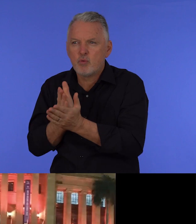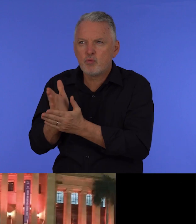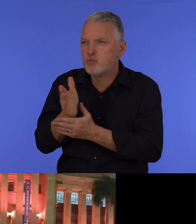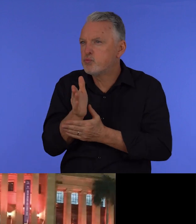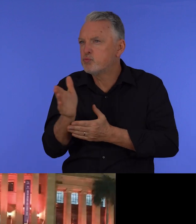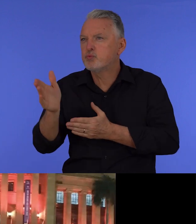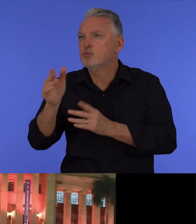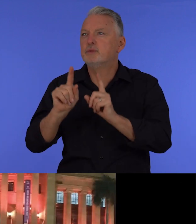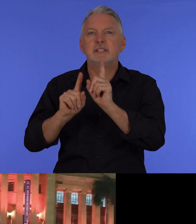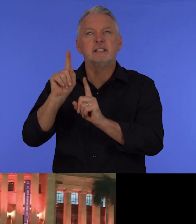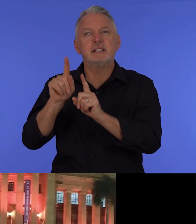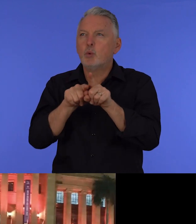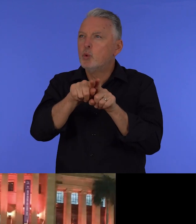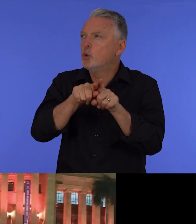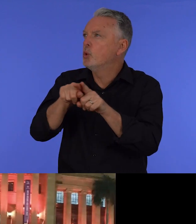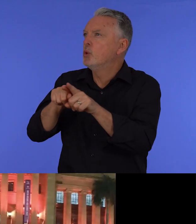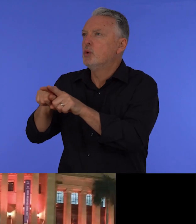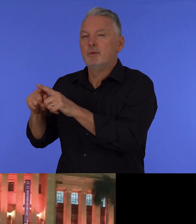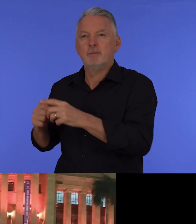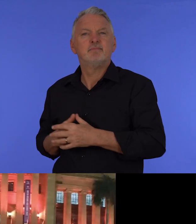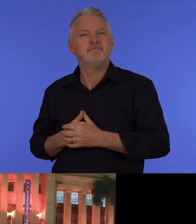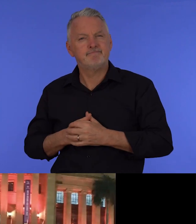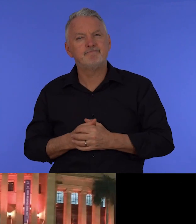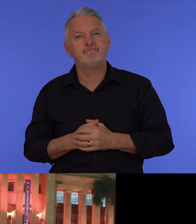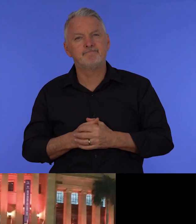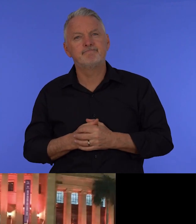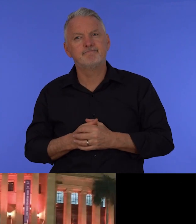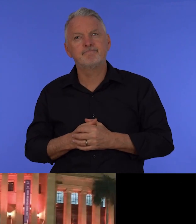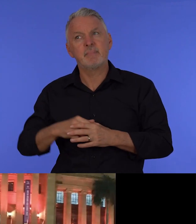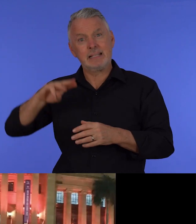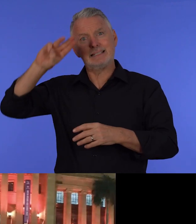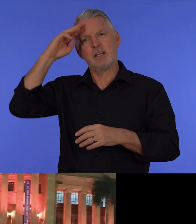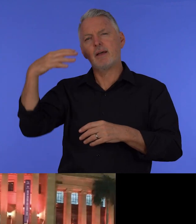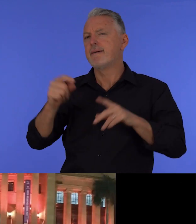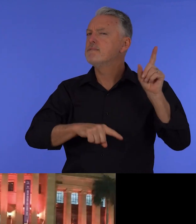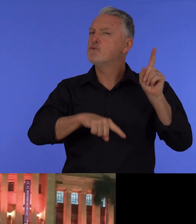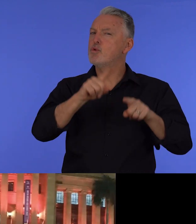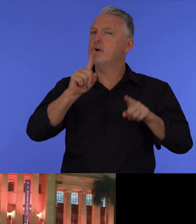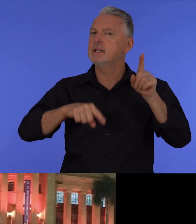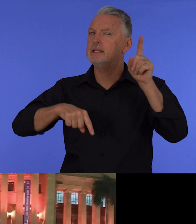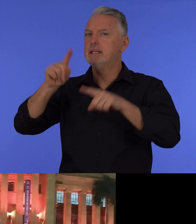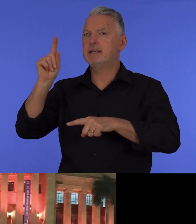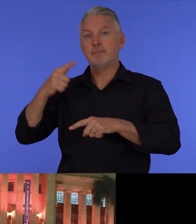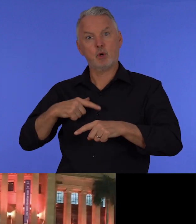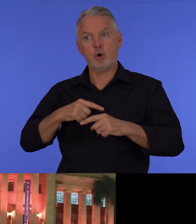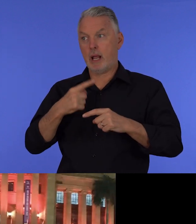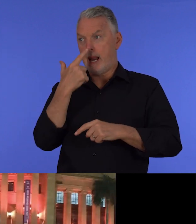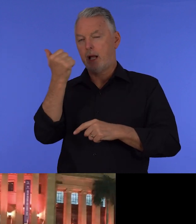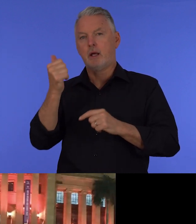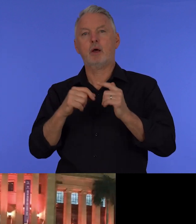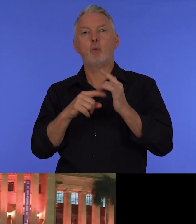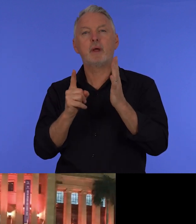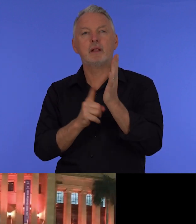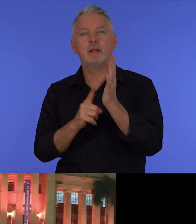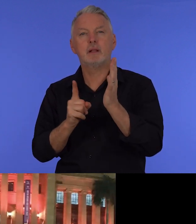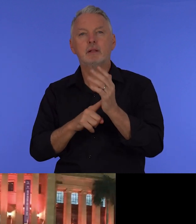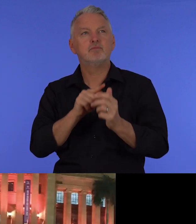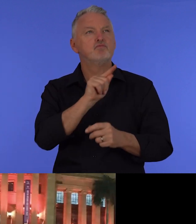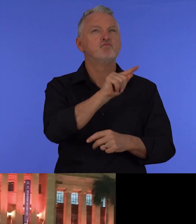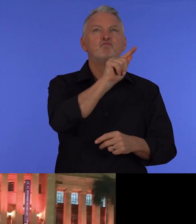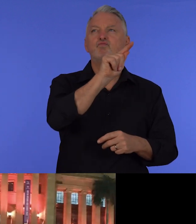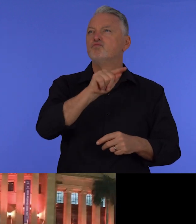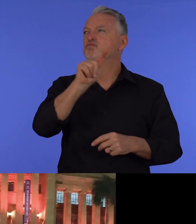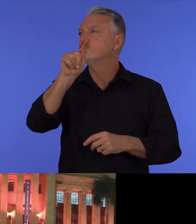around sort of a trail through the city. So the variety of things too is really helping us see